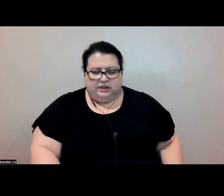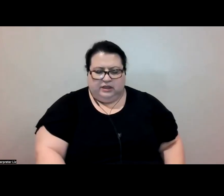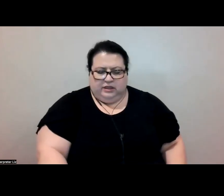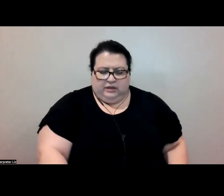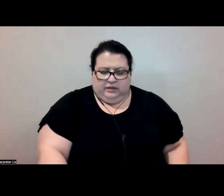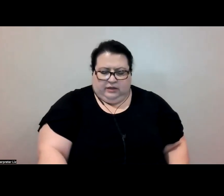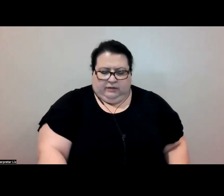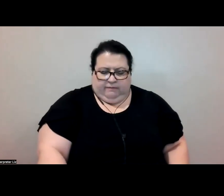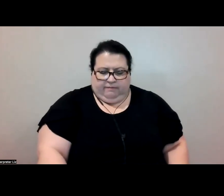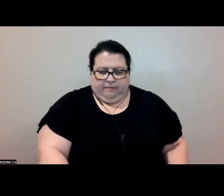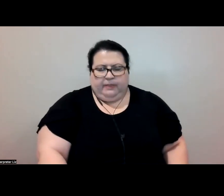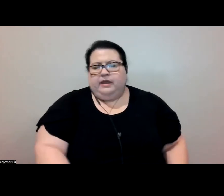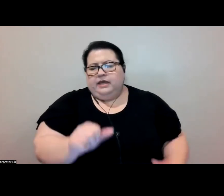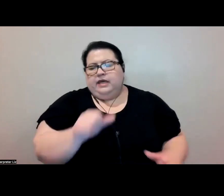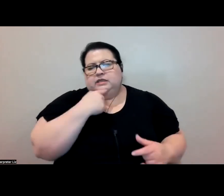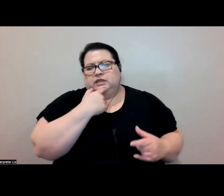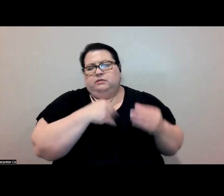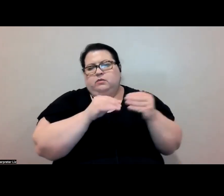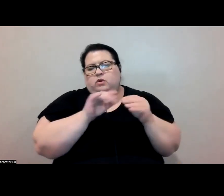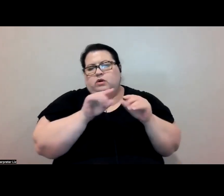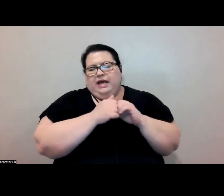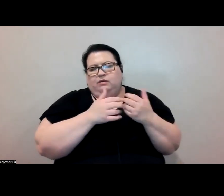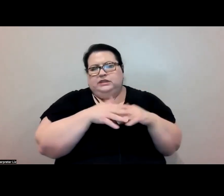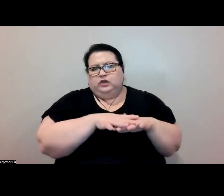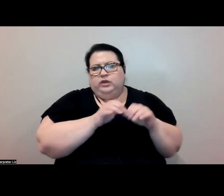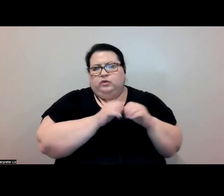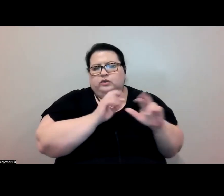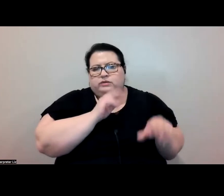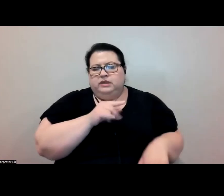You could say anything more about how it's integrated into your response, Gino?